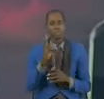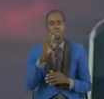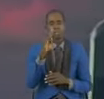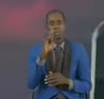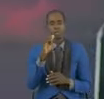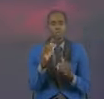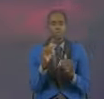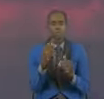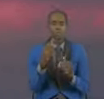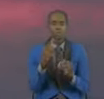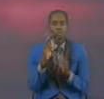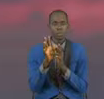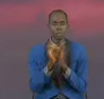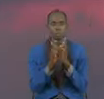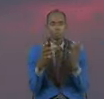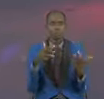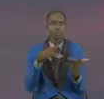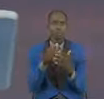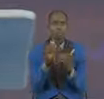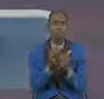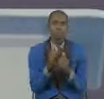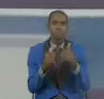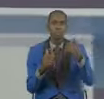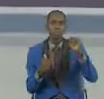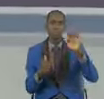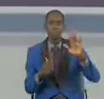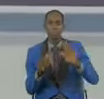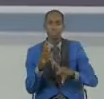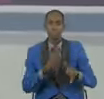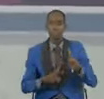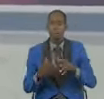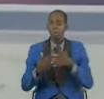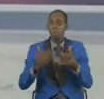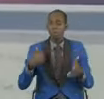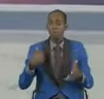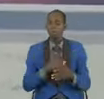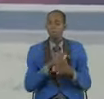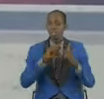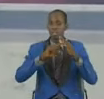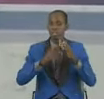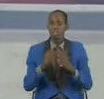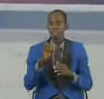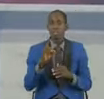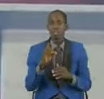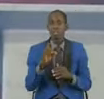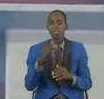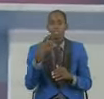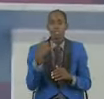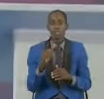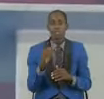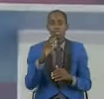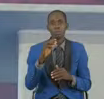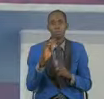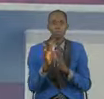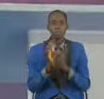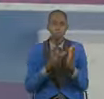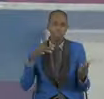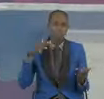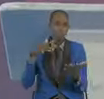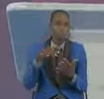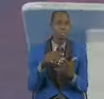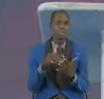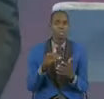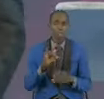people. Actually, before we started the Bible study, I was invited to